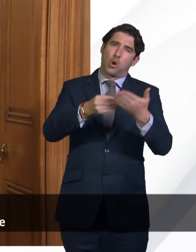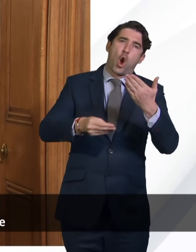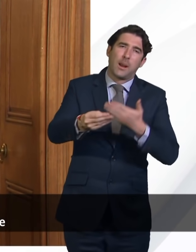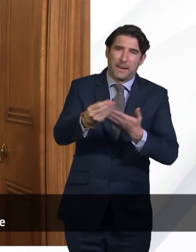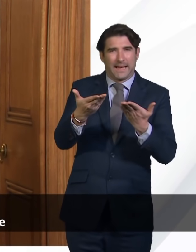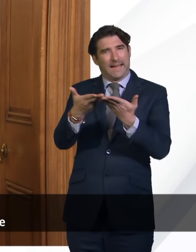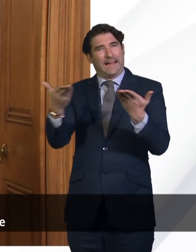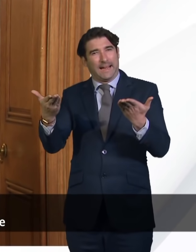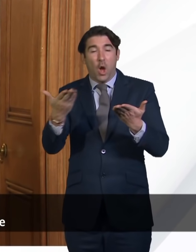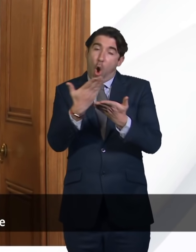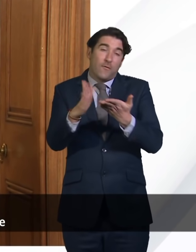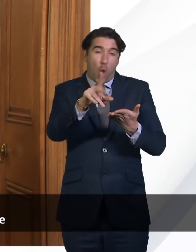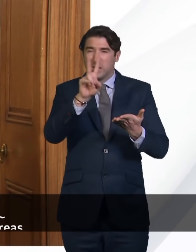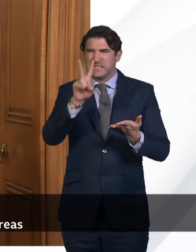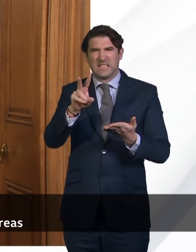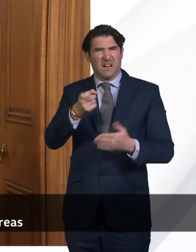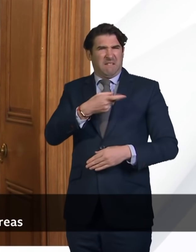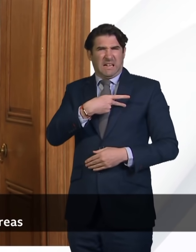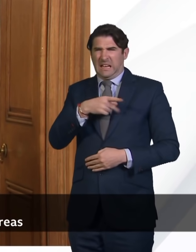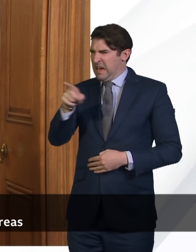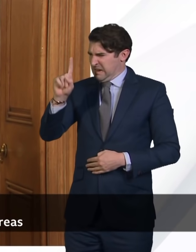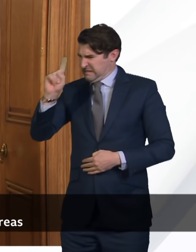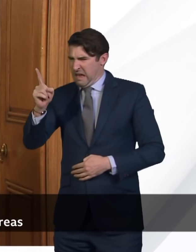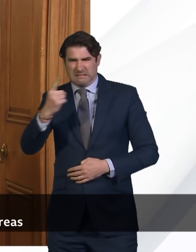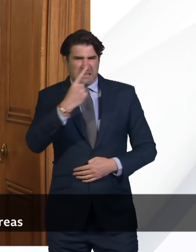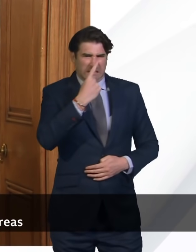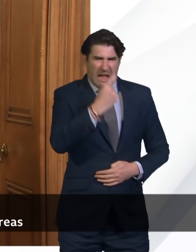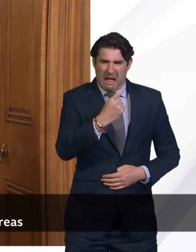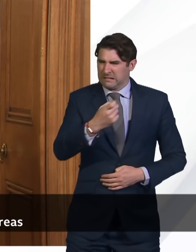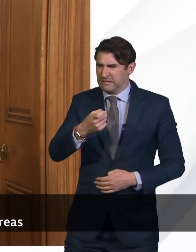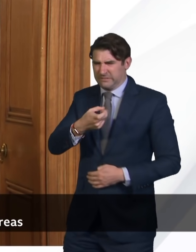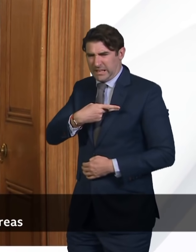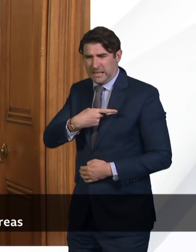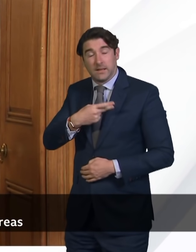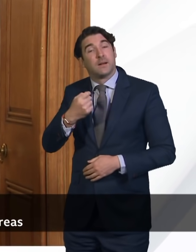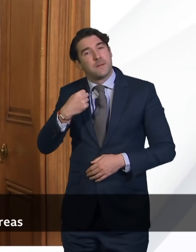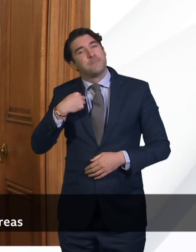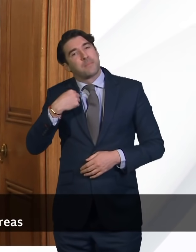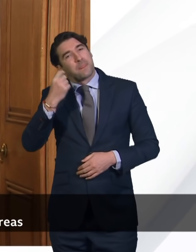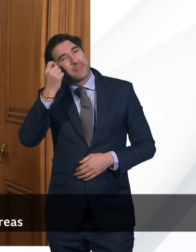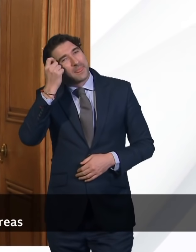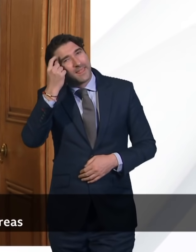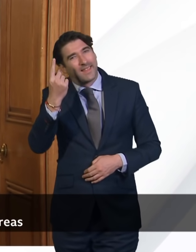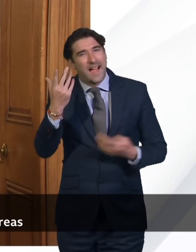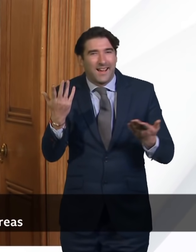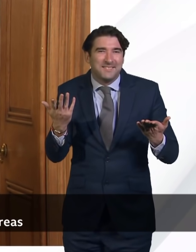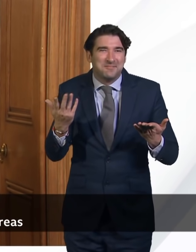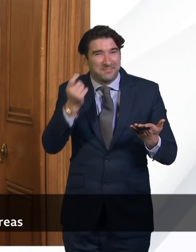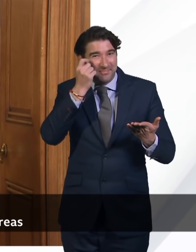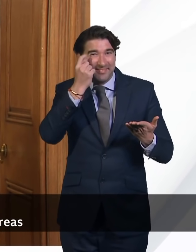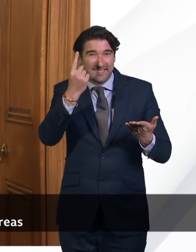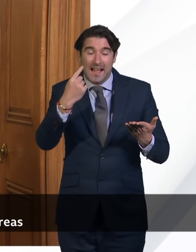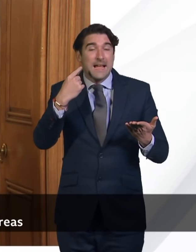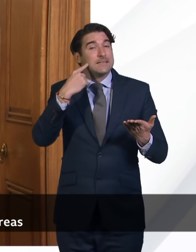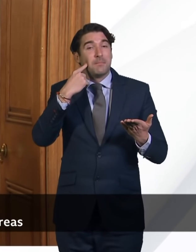various discrepancies or complications, complexities that have arisen as a result of this local approach. The best thing I can tell